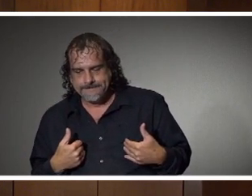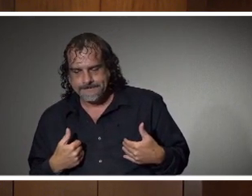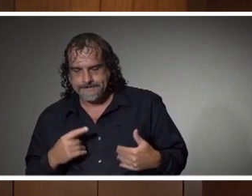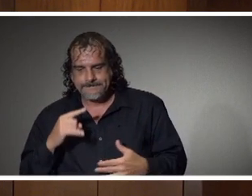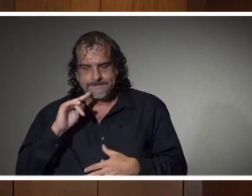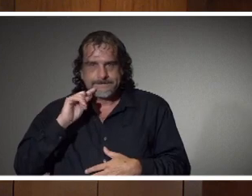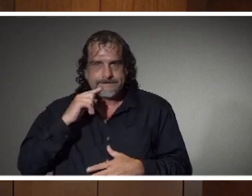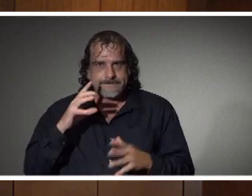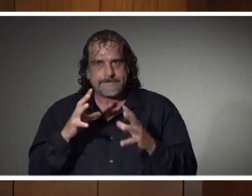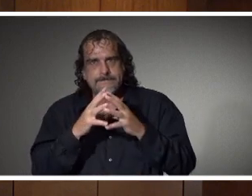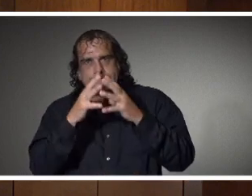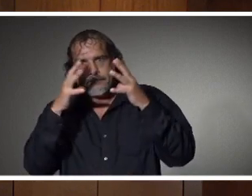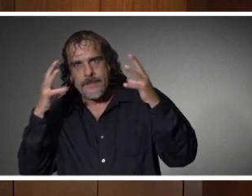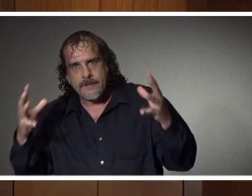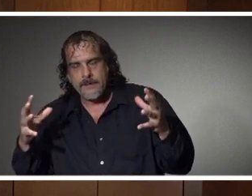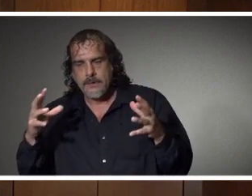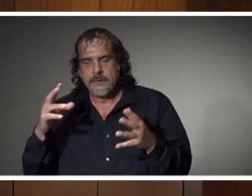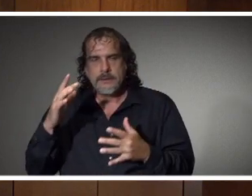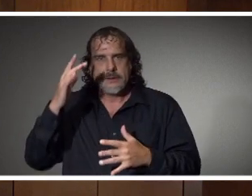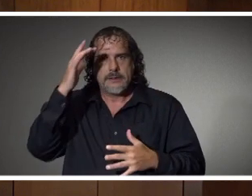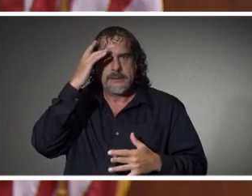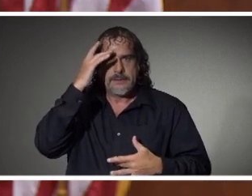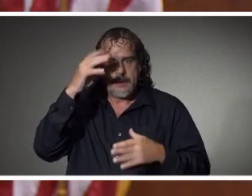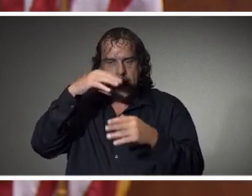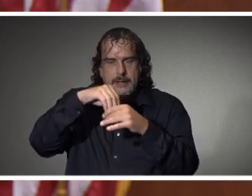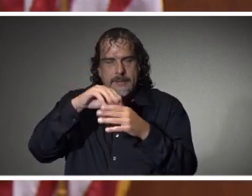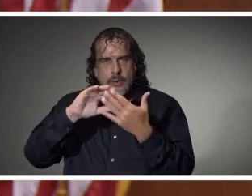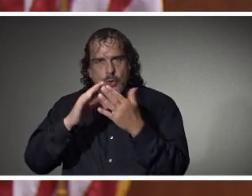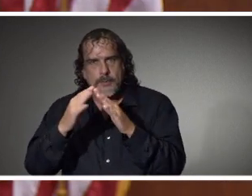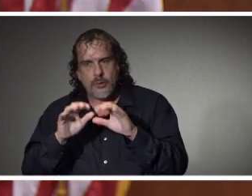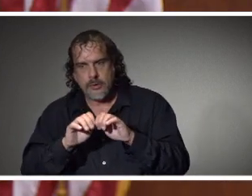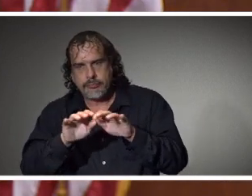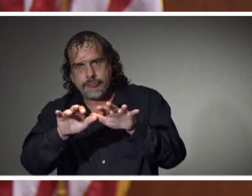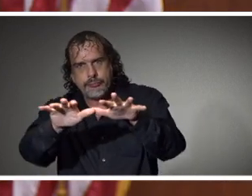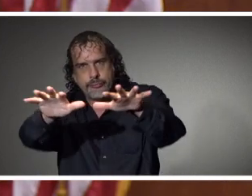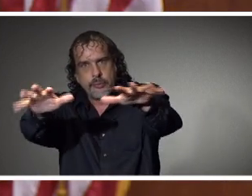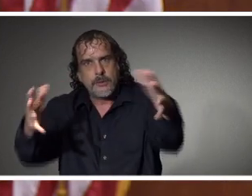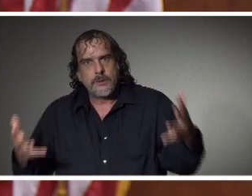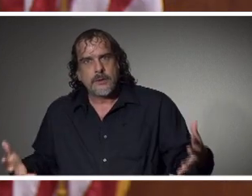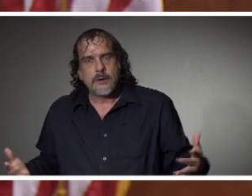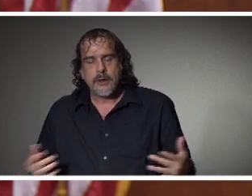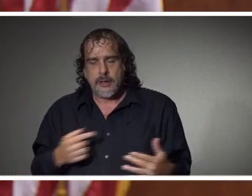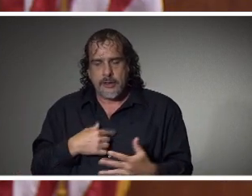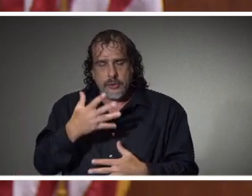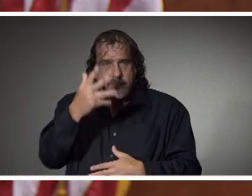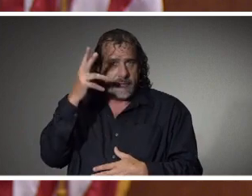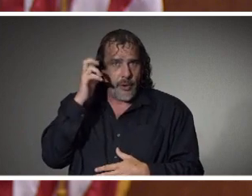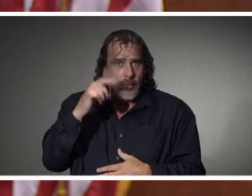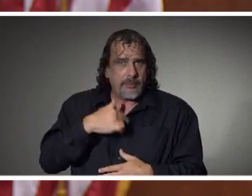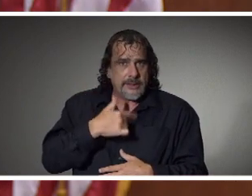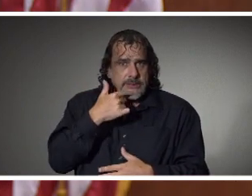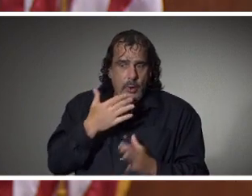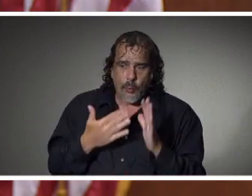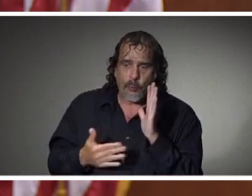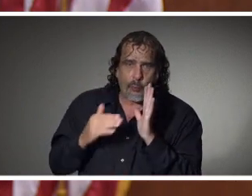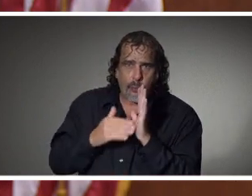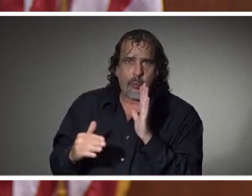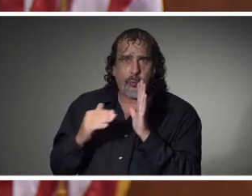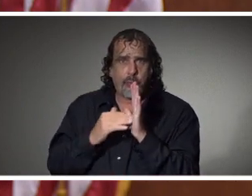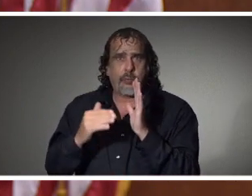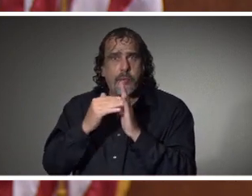a significant amount of virus in our communities. And you've heard me say this number before, but I think this helps me at